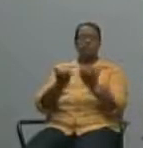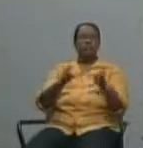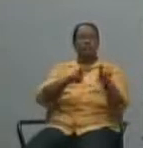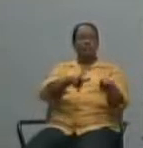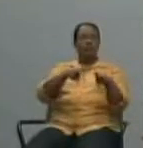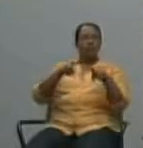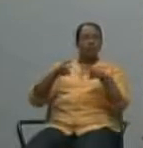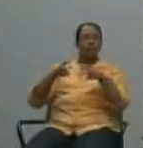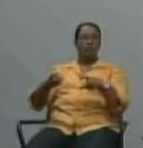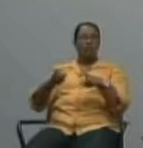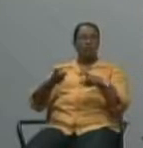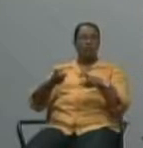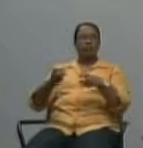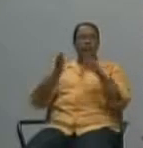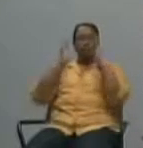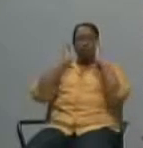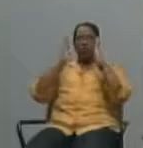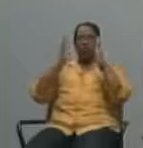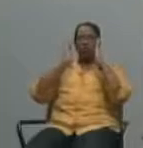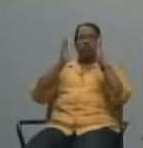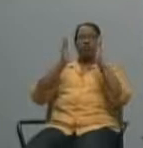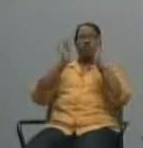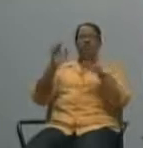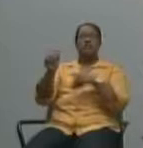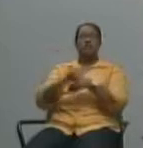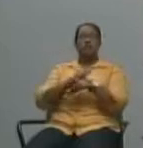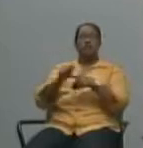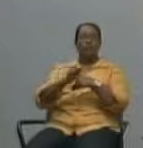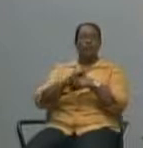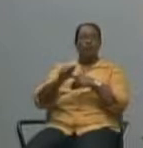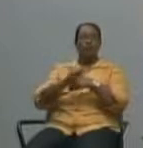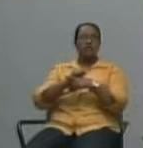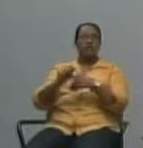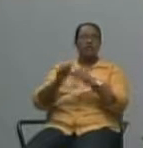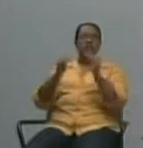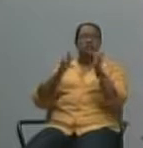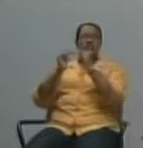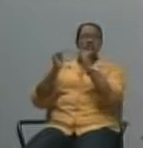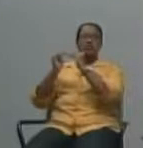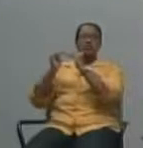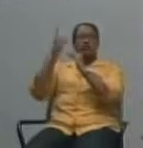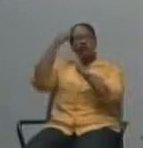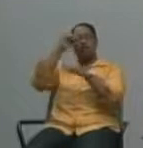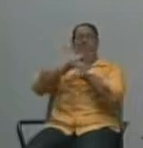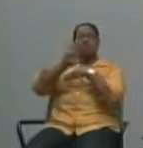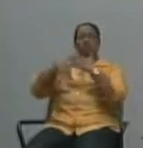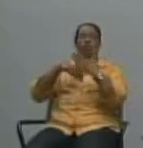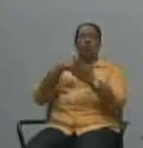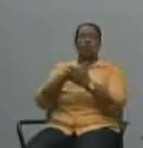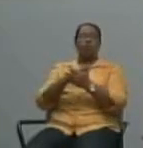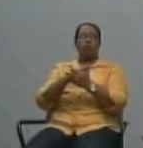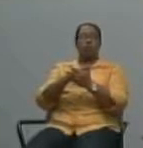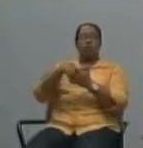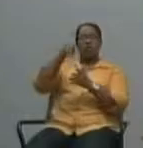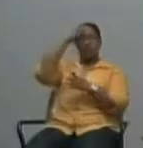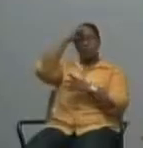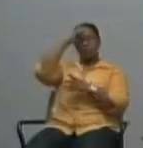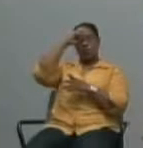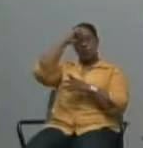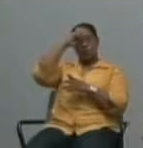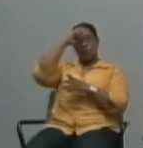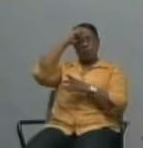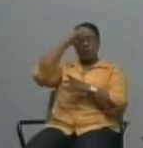builders, constructors of justice for all, especially for the poor, and we may be wise enough to